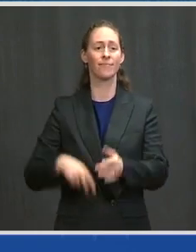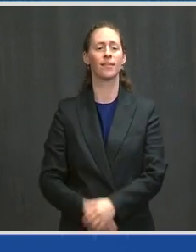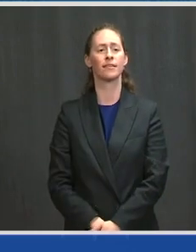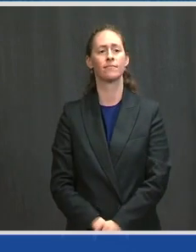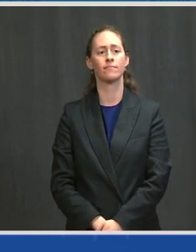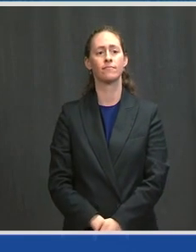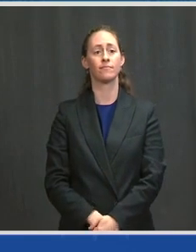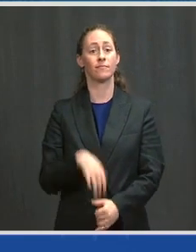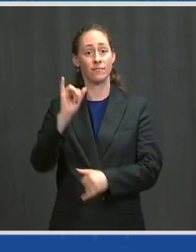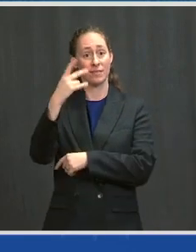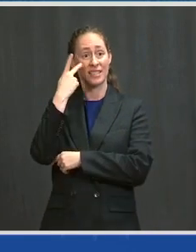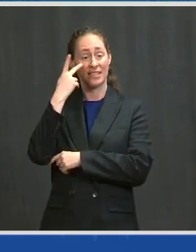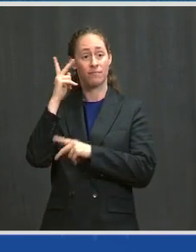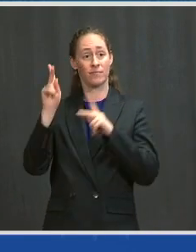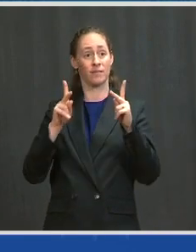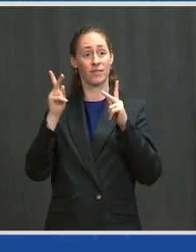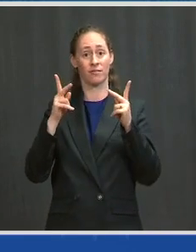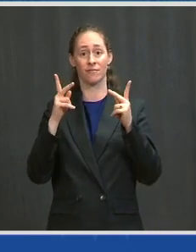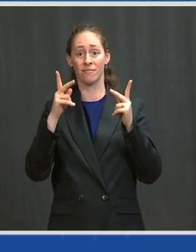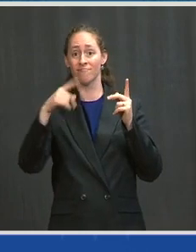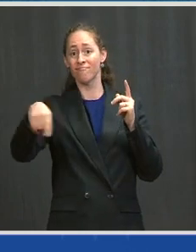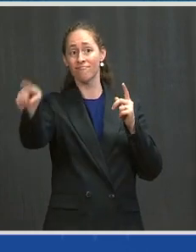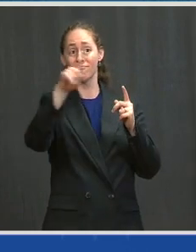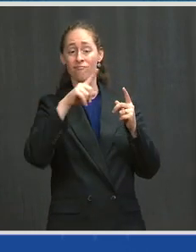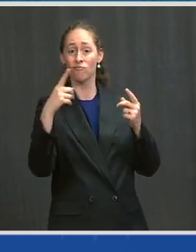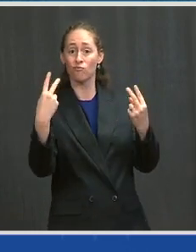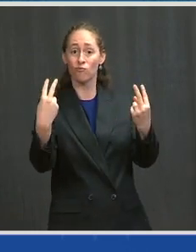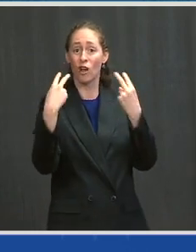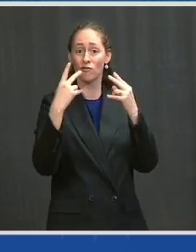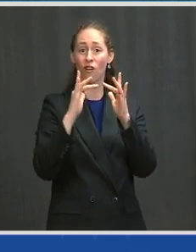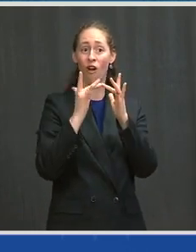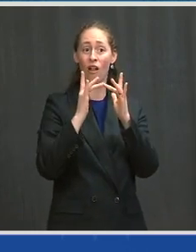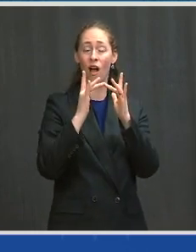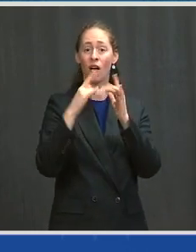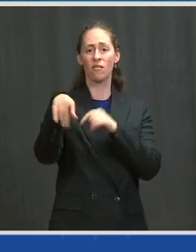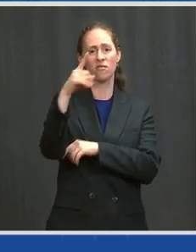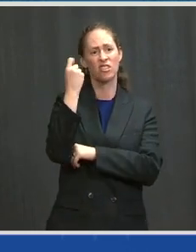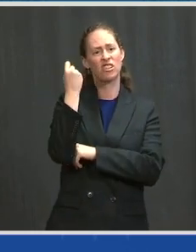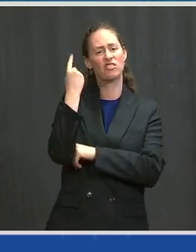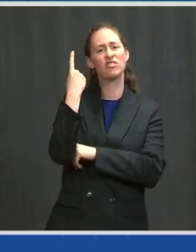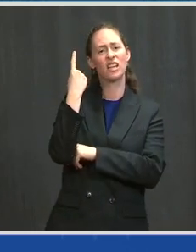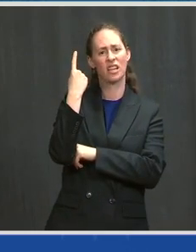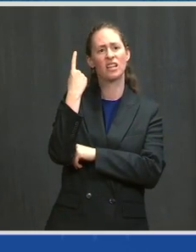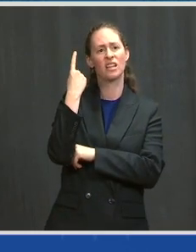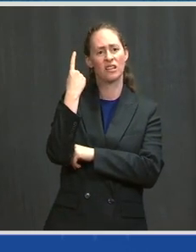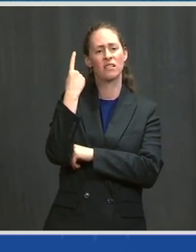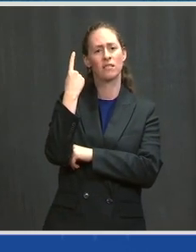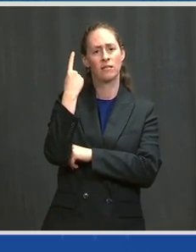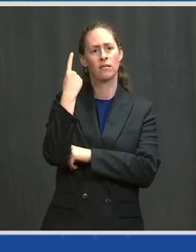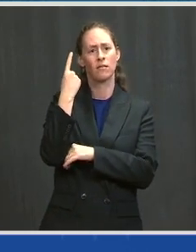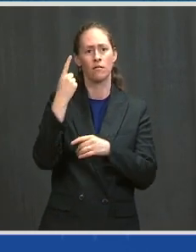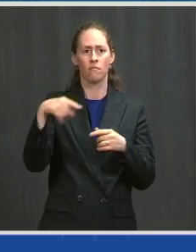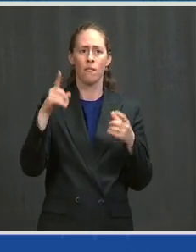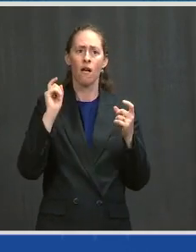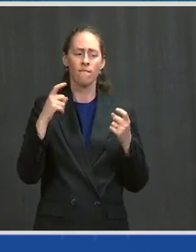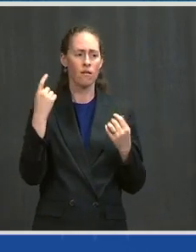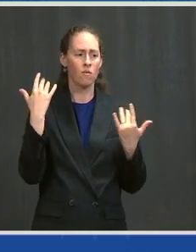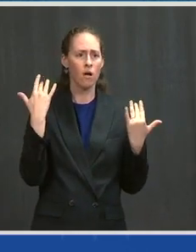this. They understand that what it's like to have to wait and wonder what